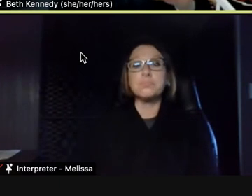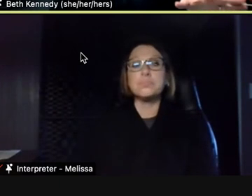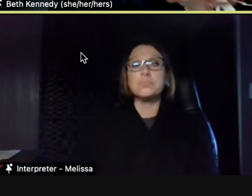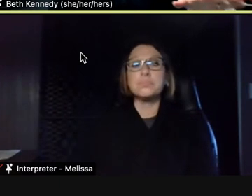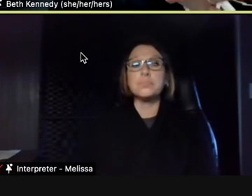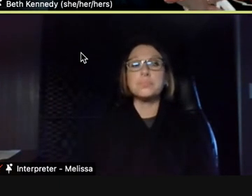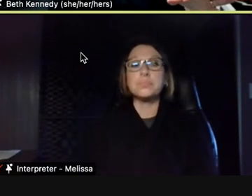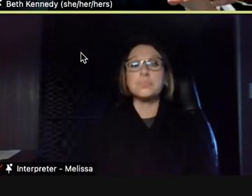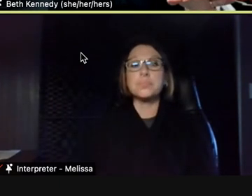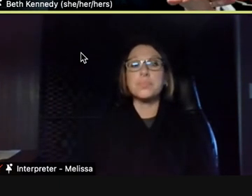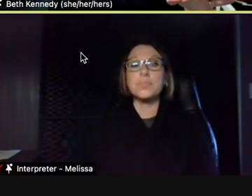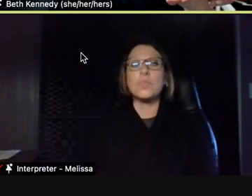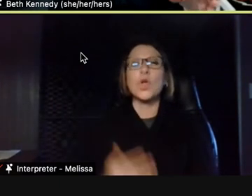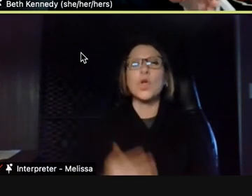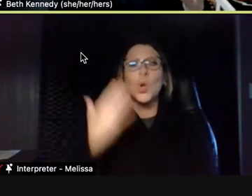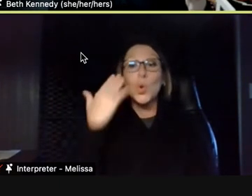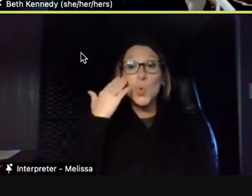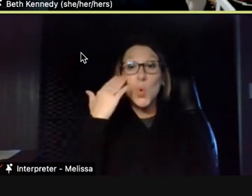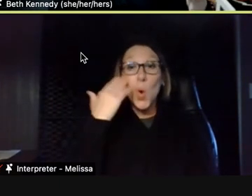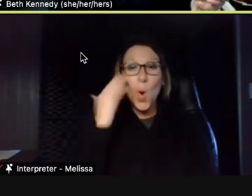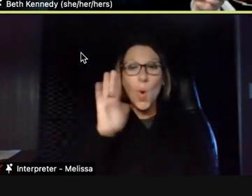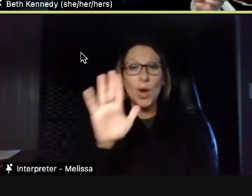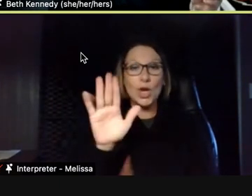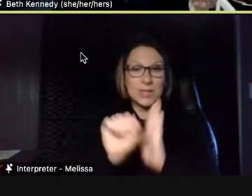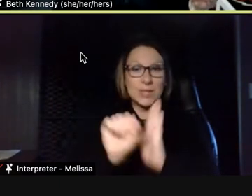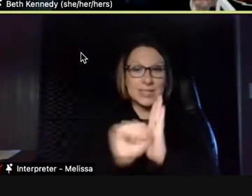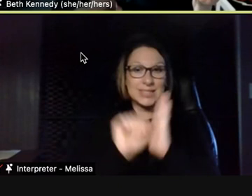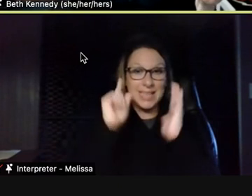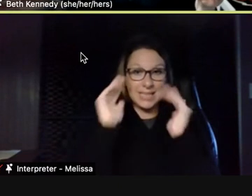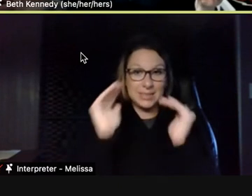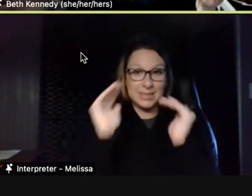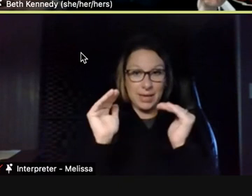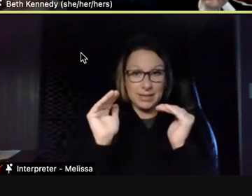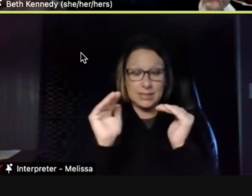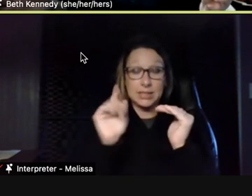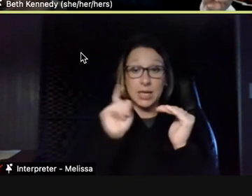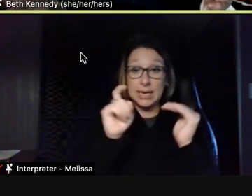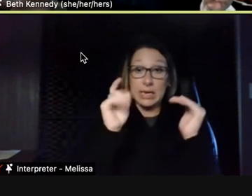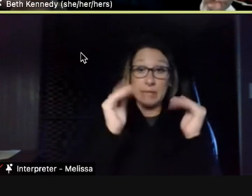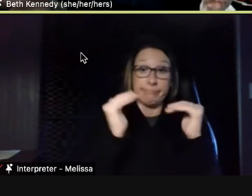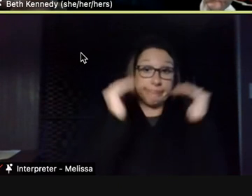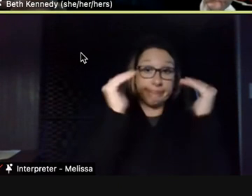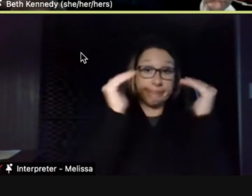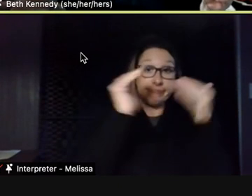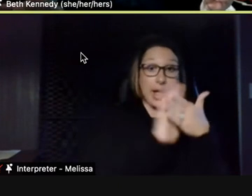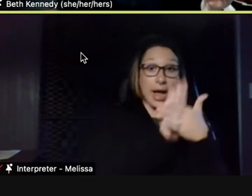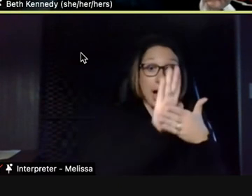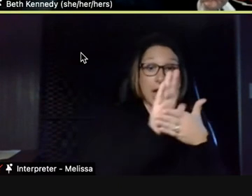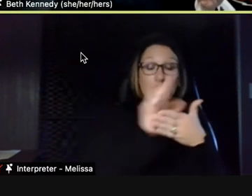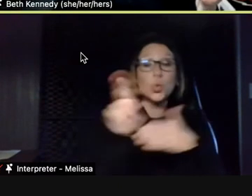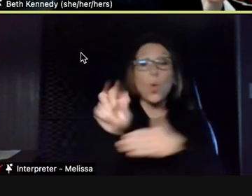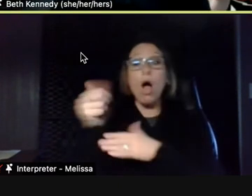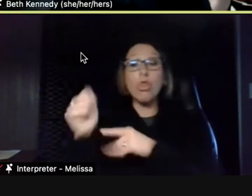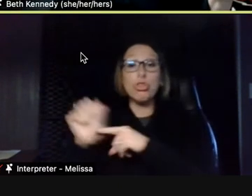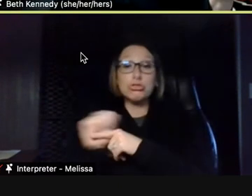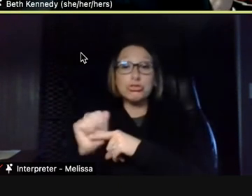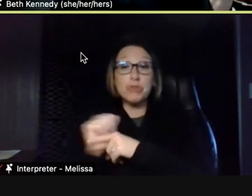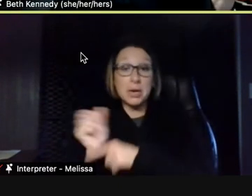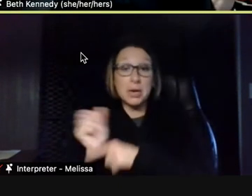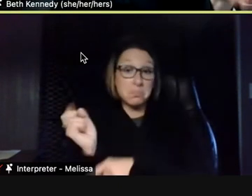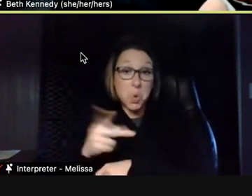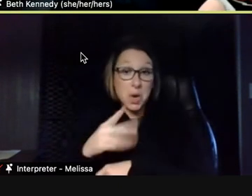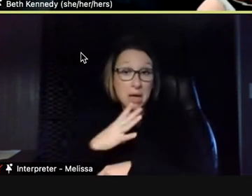said, know what your state expects. Do they need higher ed, or are other forms of training going to be okay?